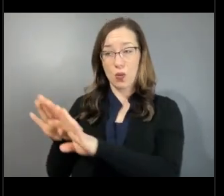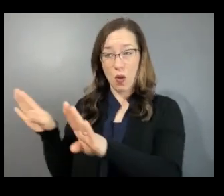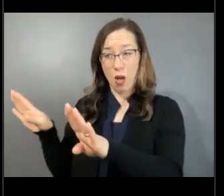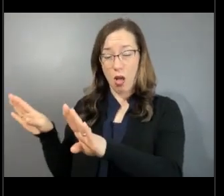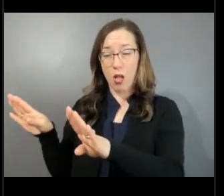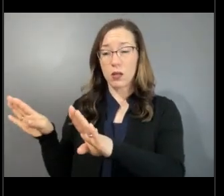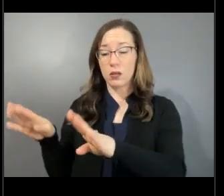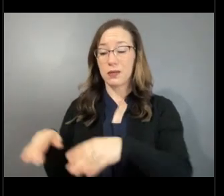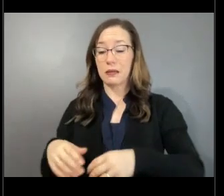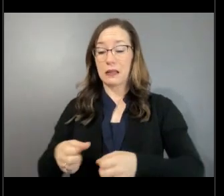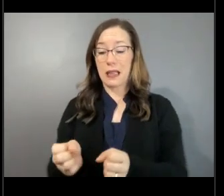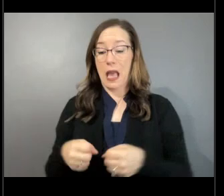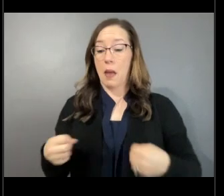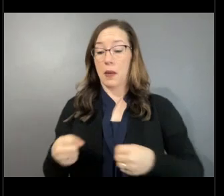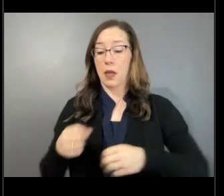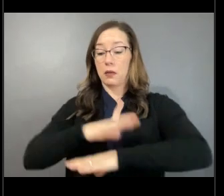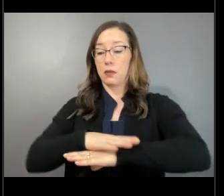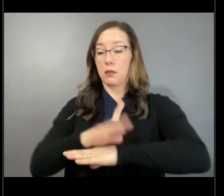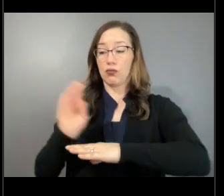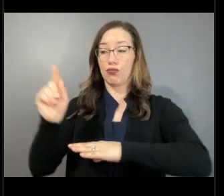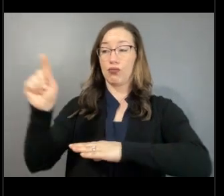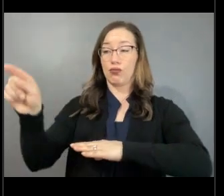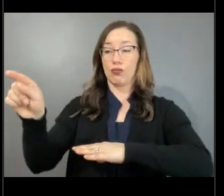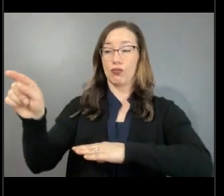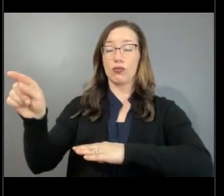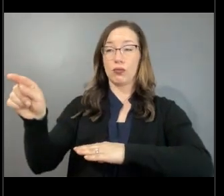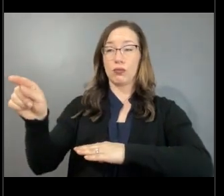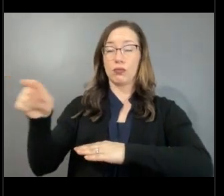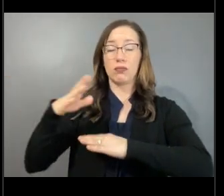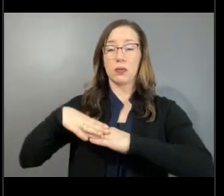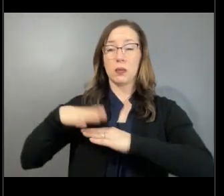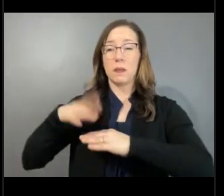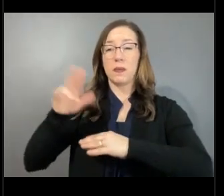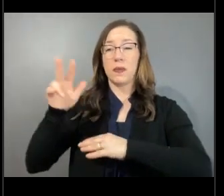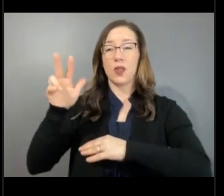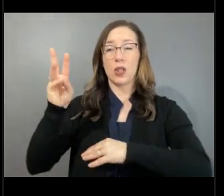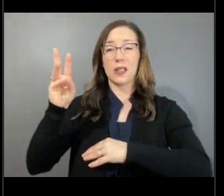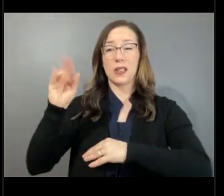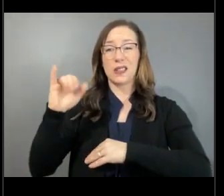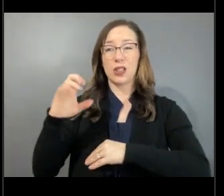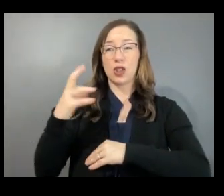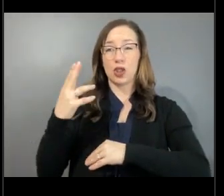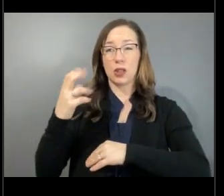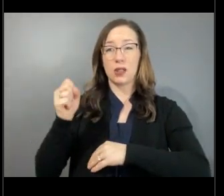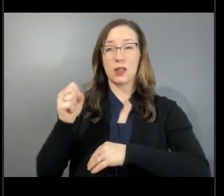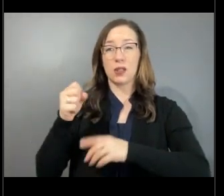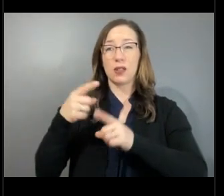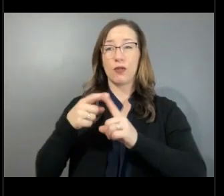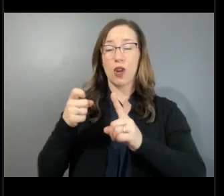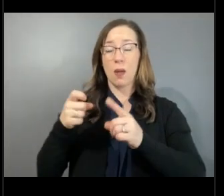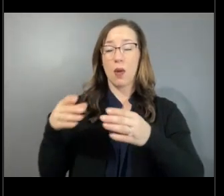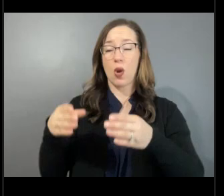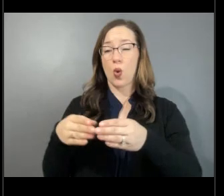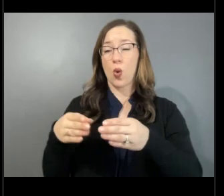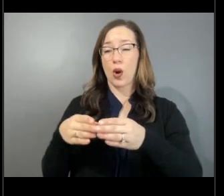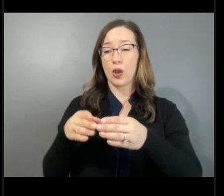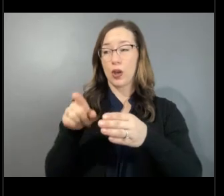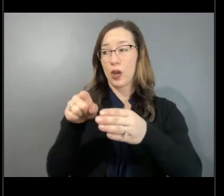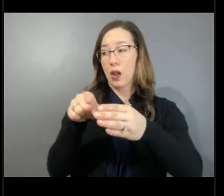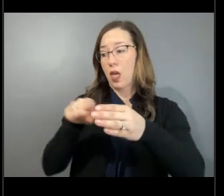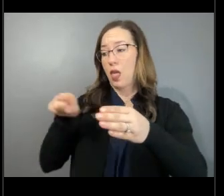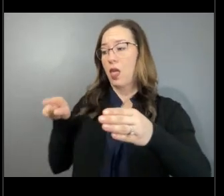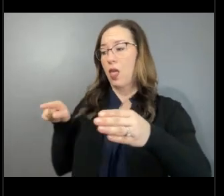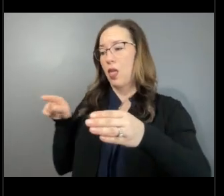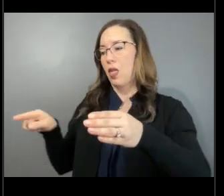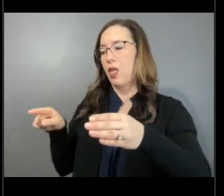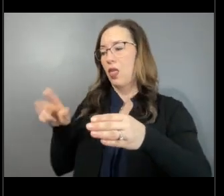cabinets must be a minimum of 36 inches from a corner to be accessible by